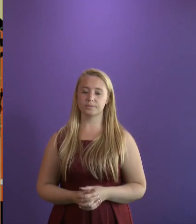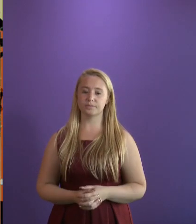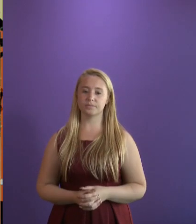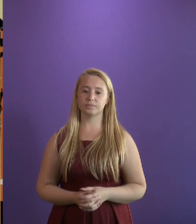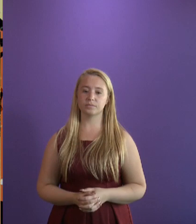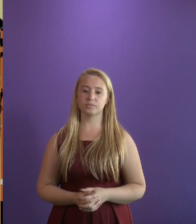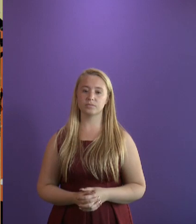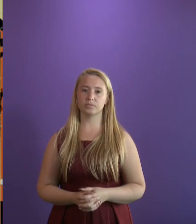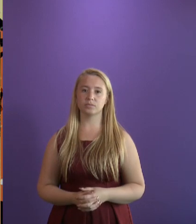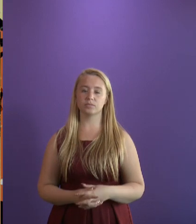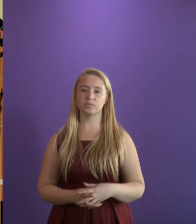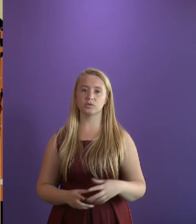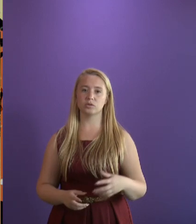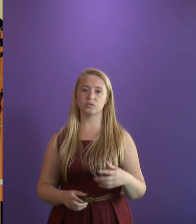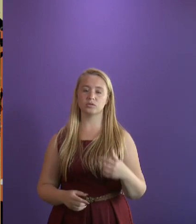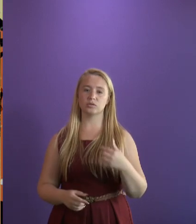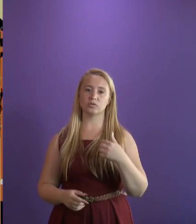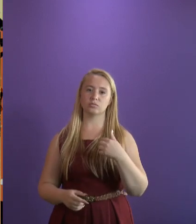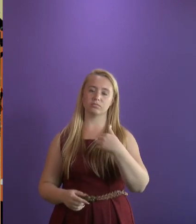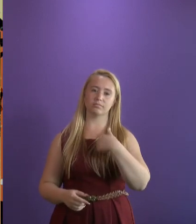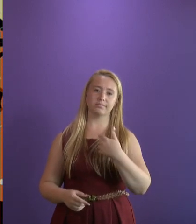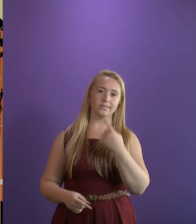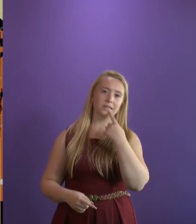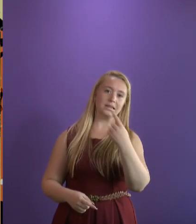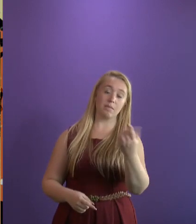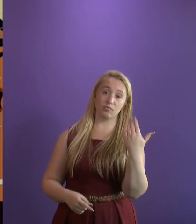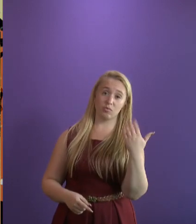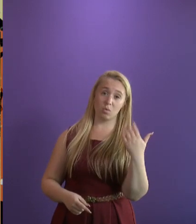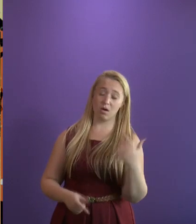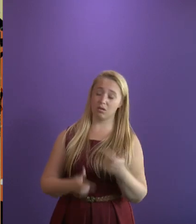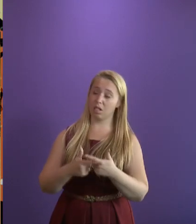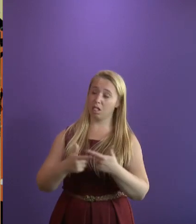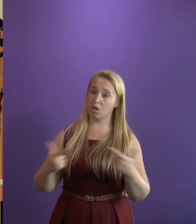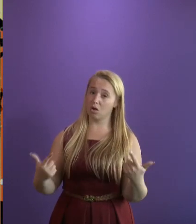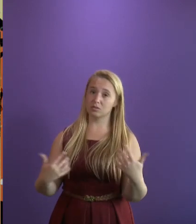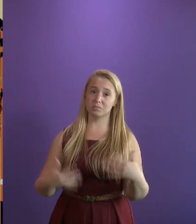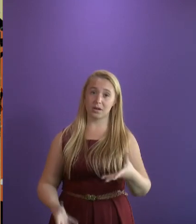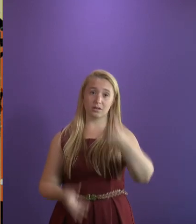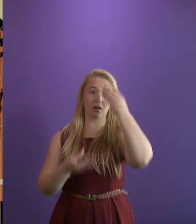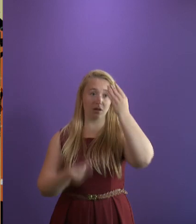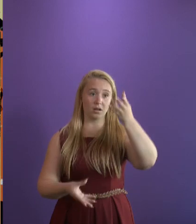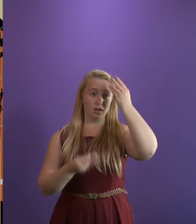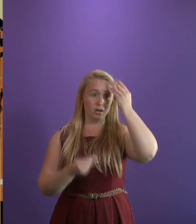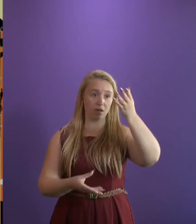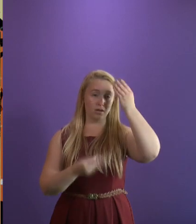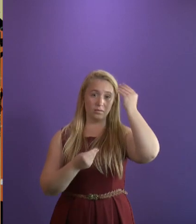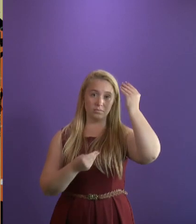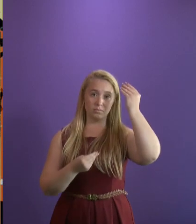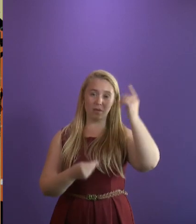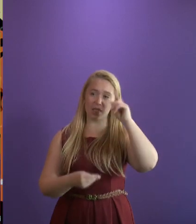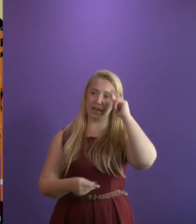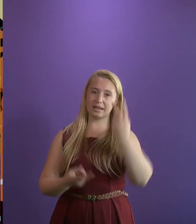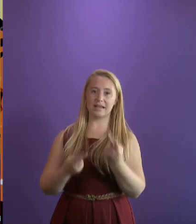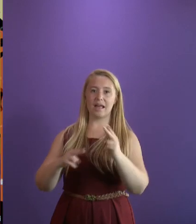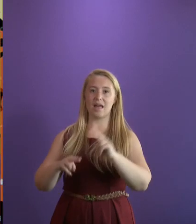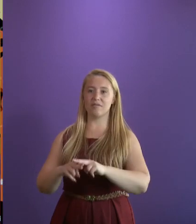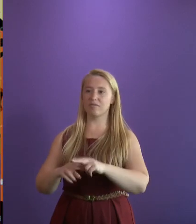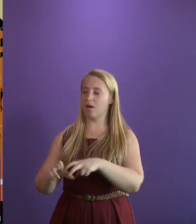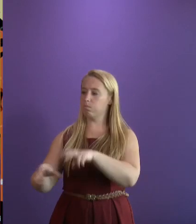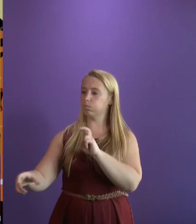I've learned, as I mentioned in my wee spiel earlier, I've learned so much that I just don't think I would have been able to learn without being